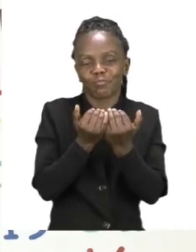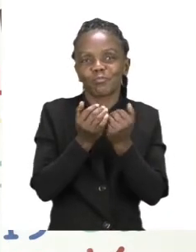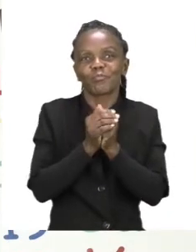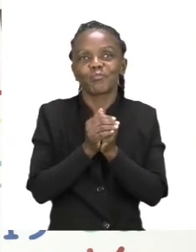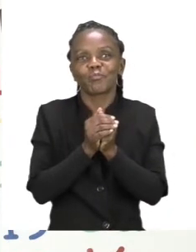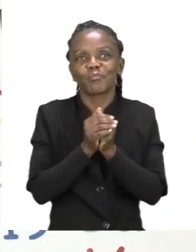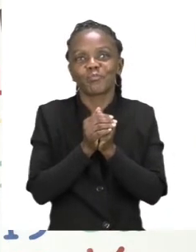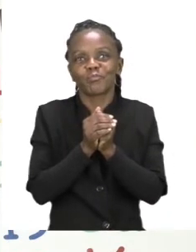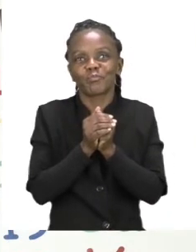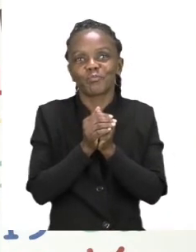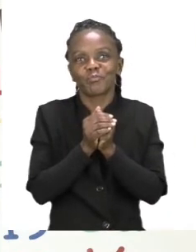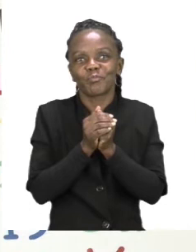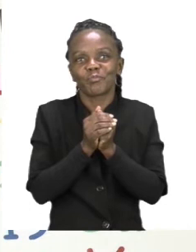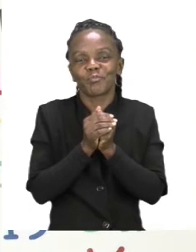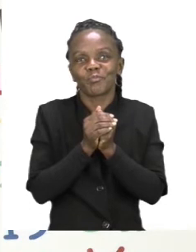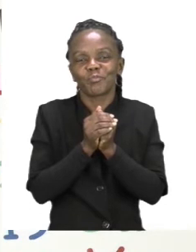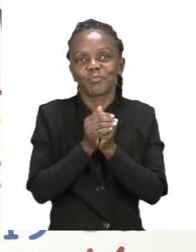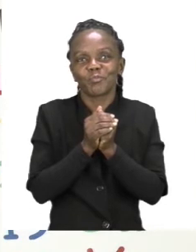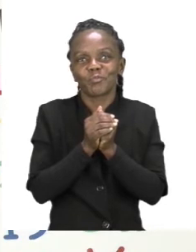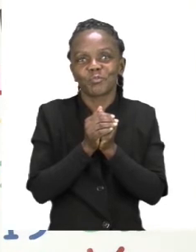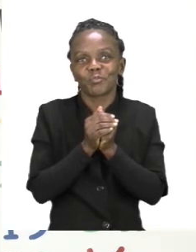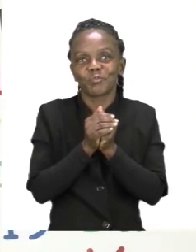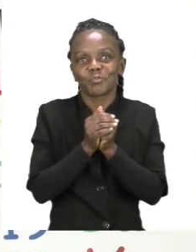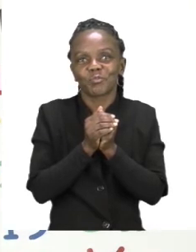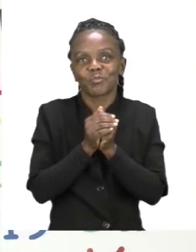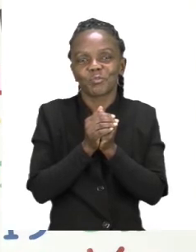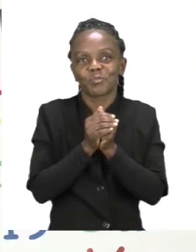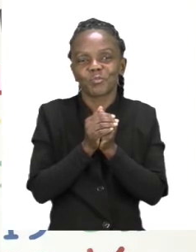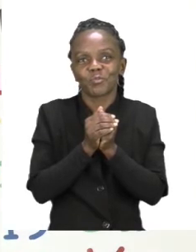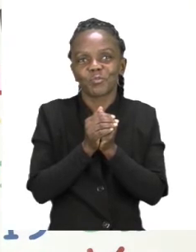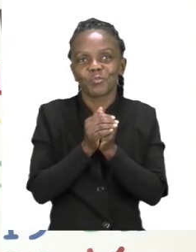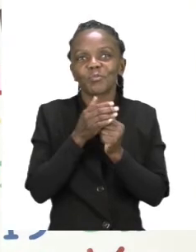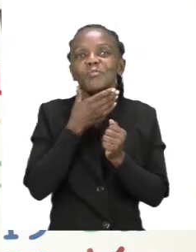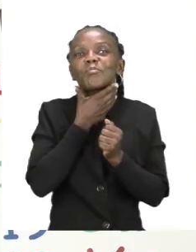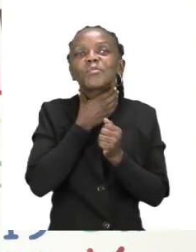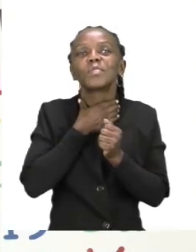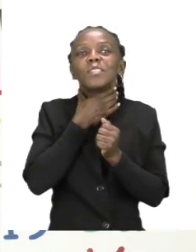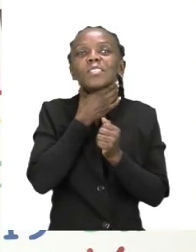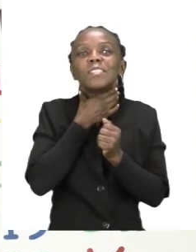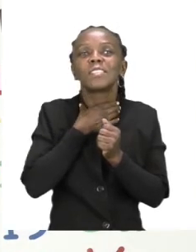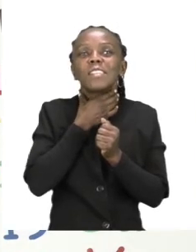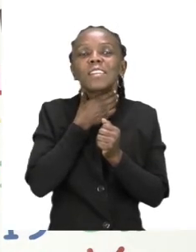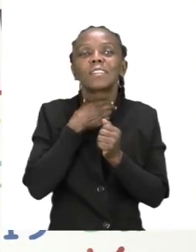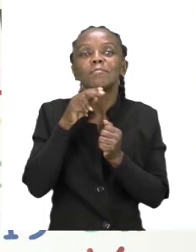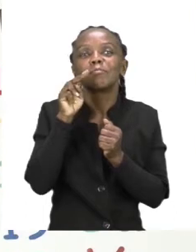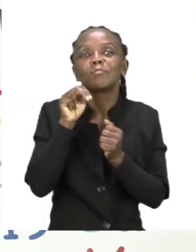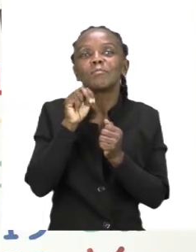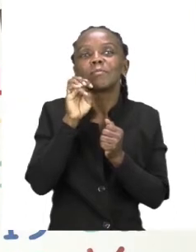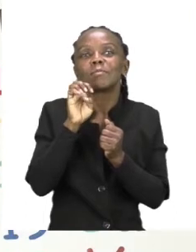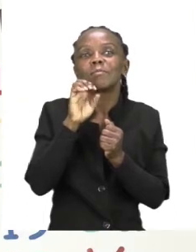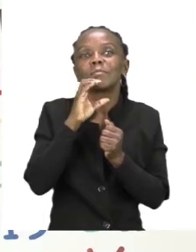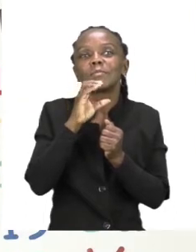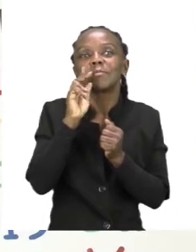that connects our head to our body. So this is the neck. So the